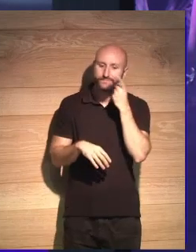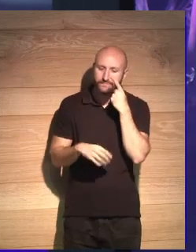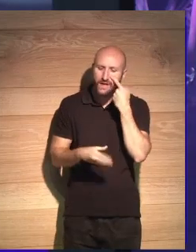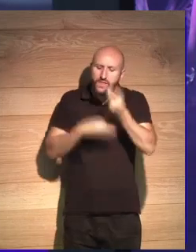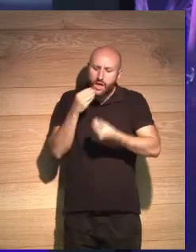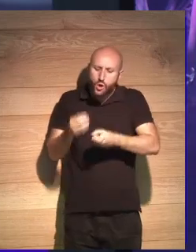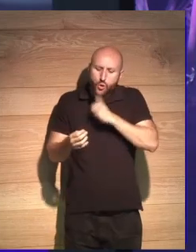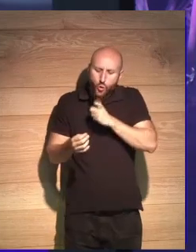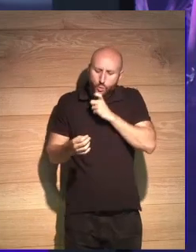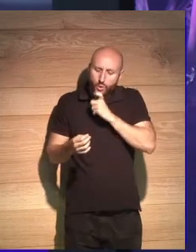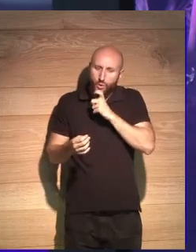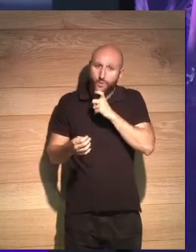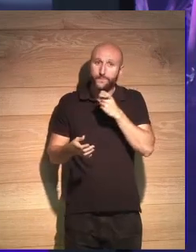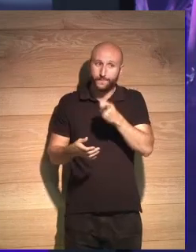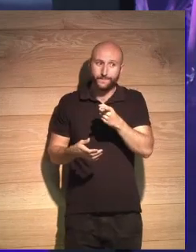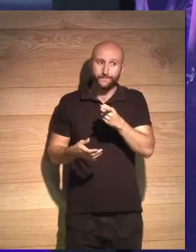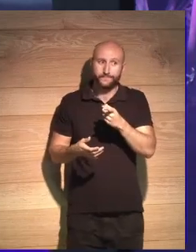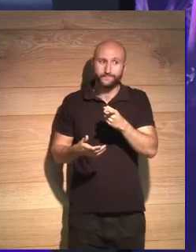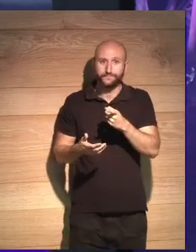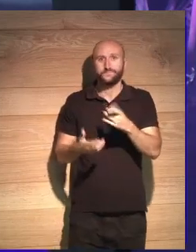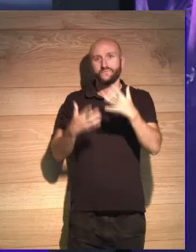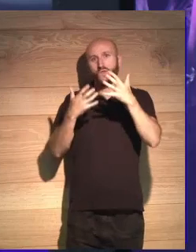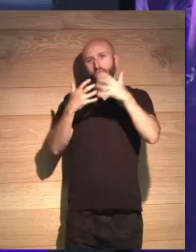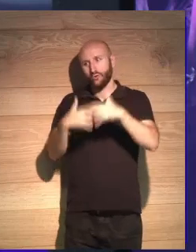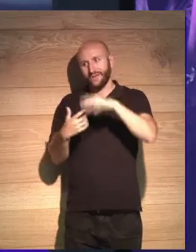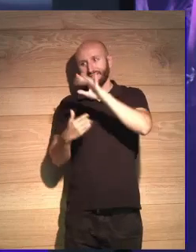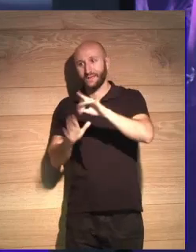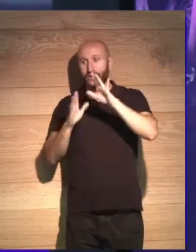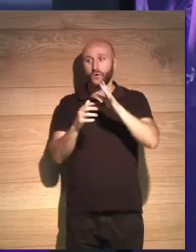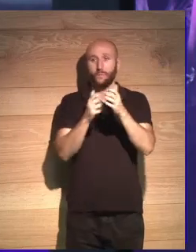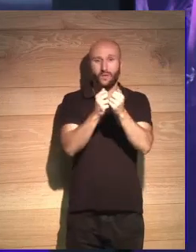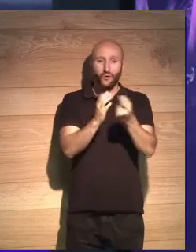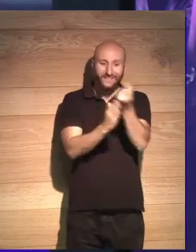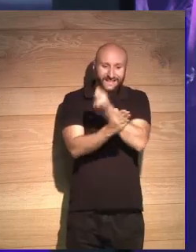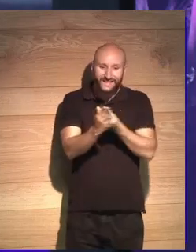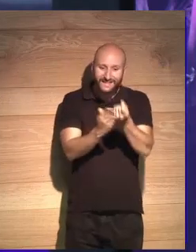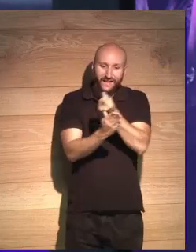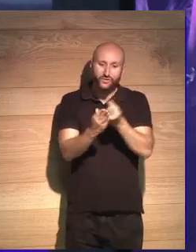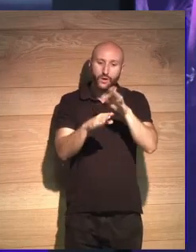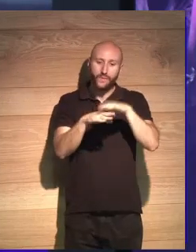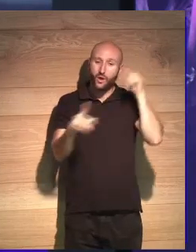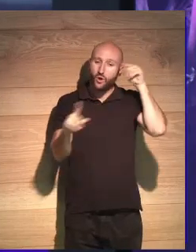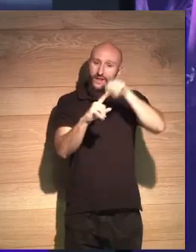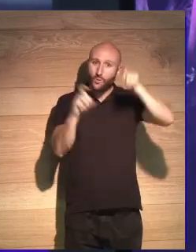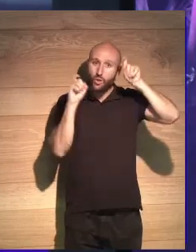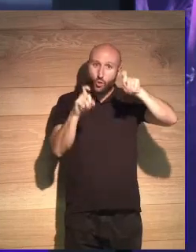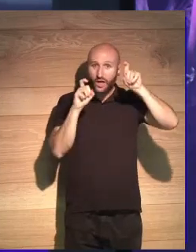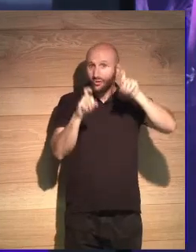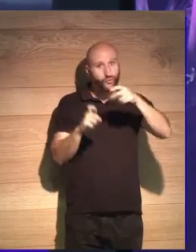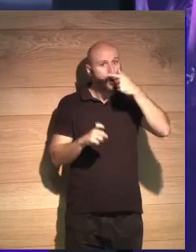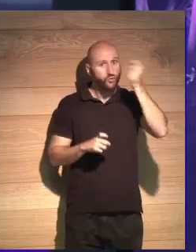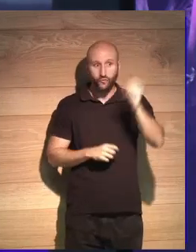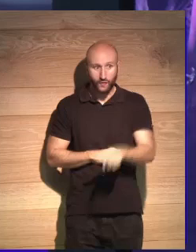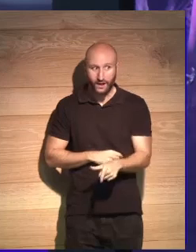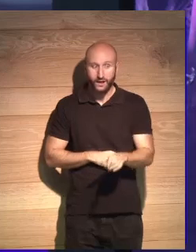Using a video game designed for education, using a normal video game and finding an